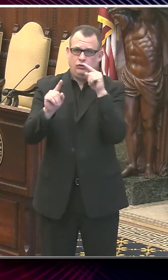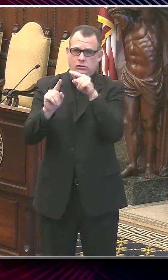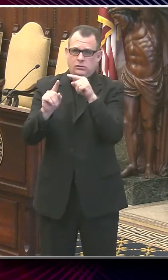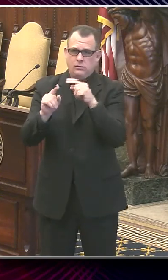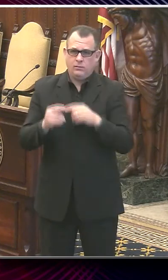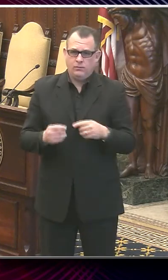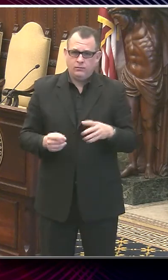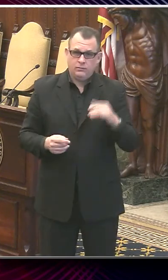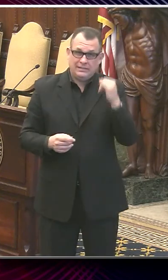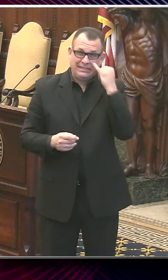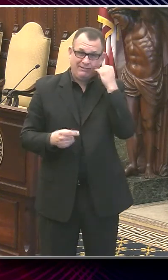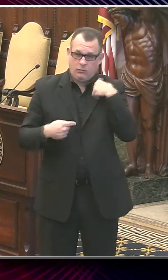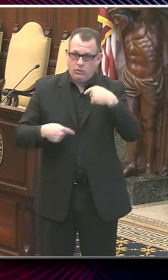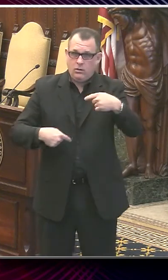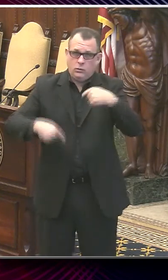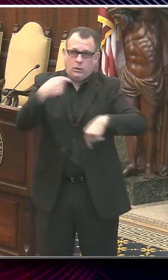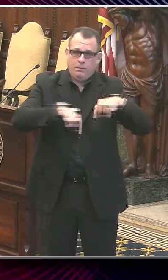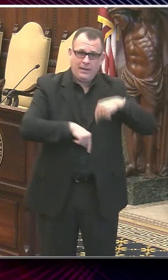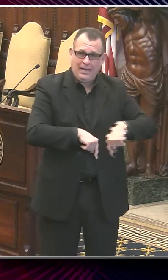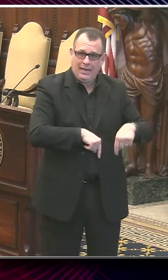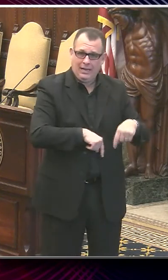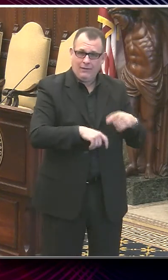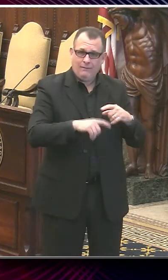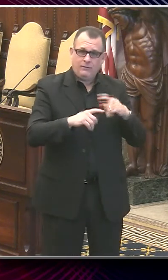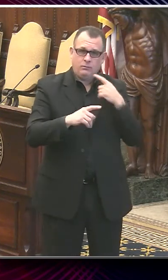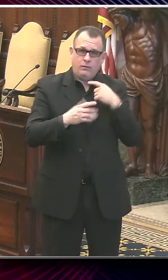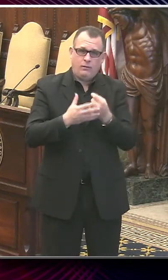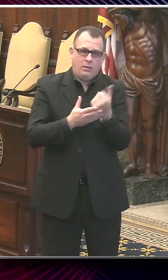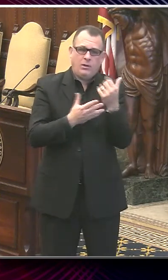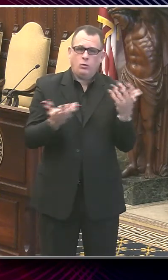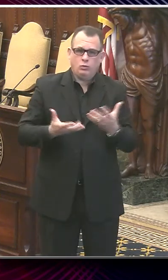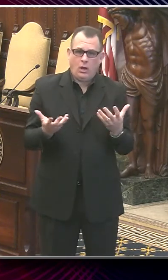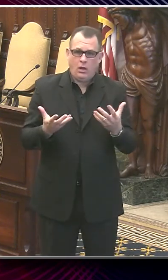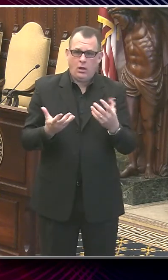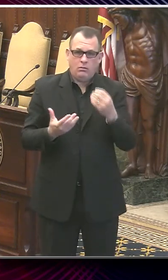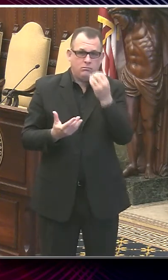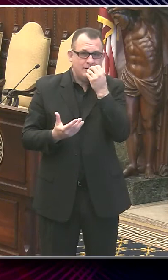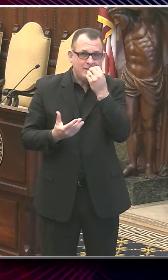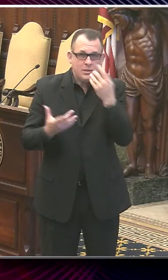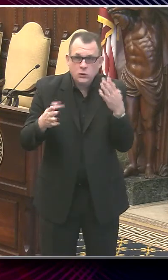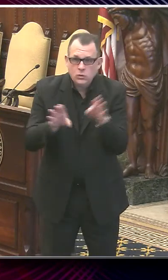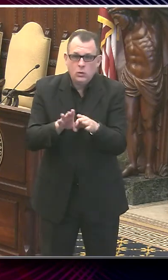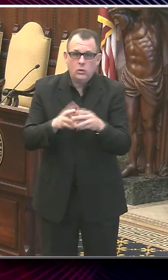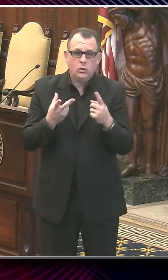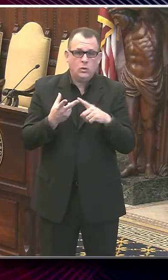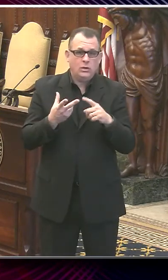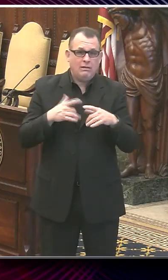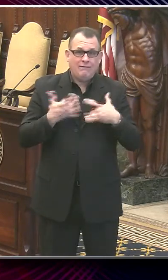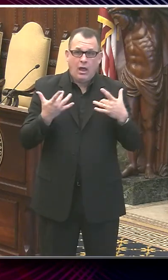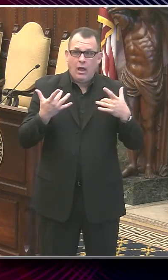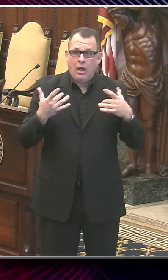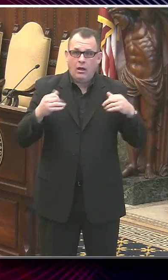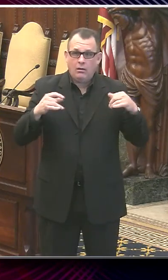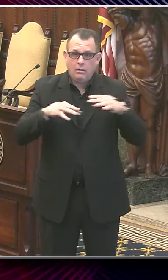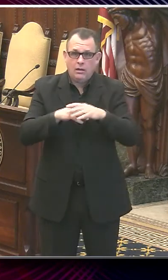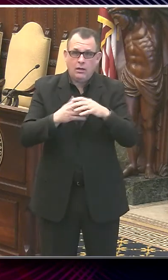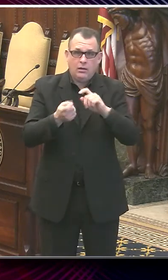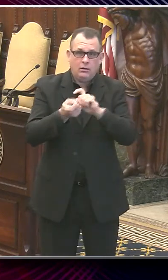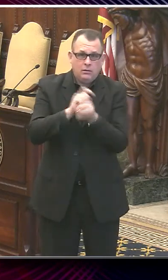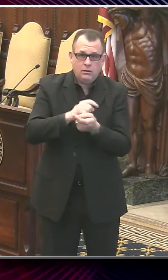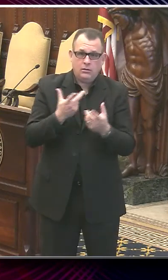go? Would the city be working in reverse order, like shutting down indoor dining, reducing event capacity, getting rid of attendance at